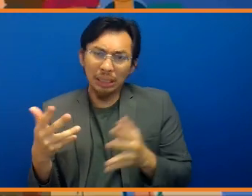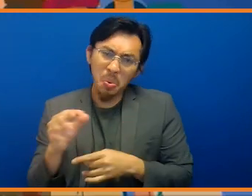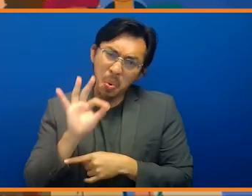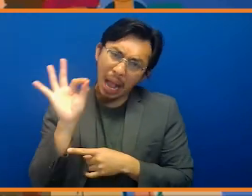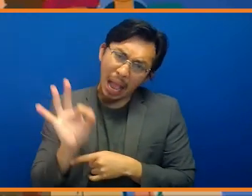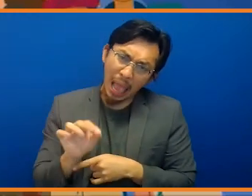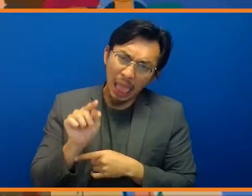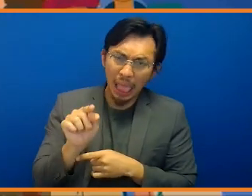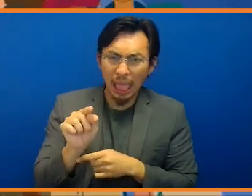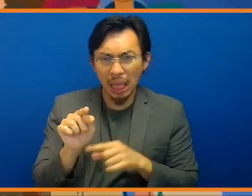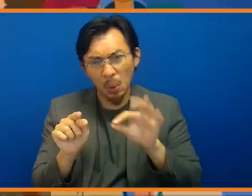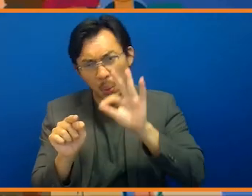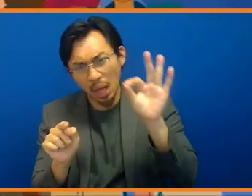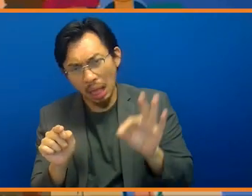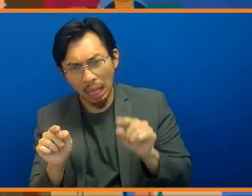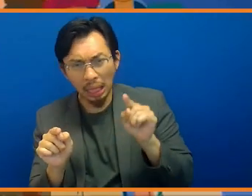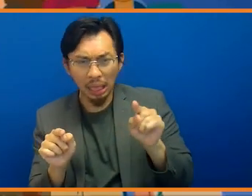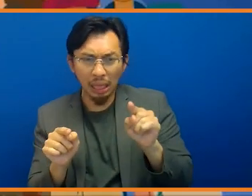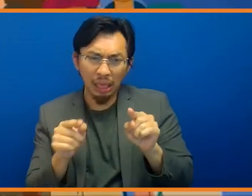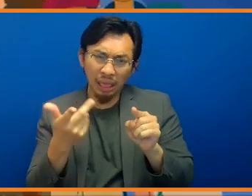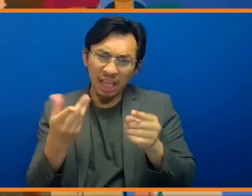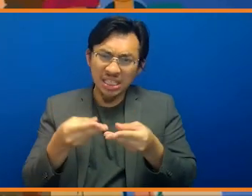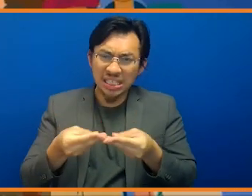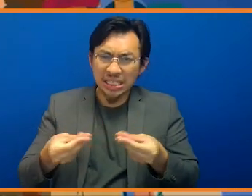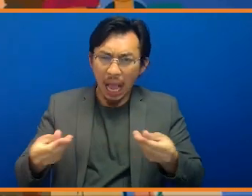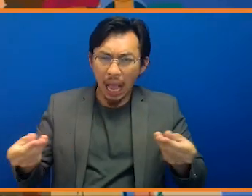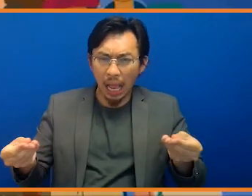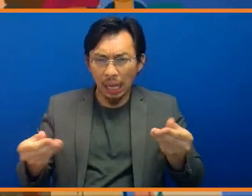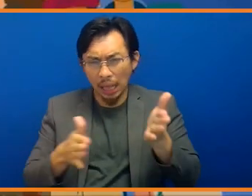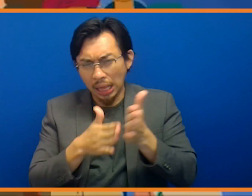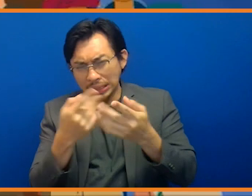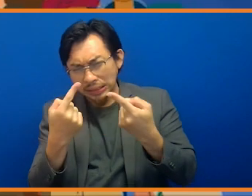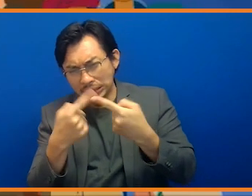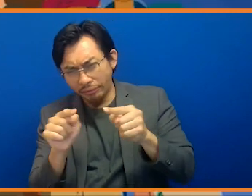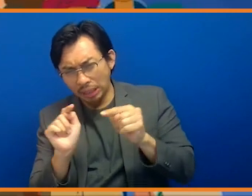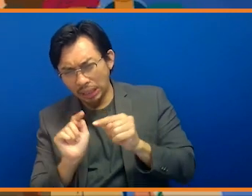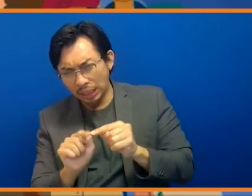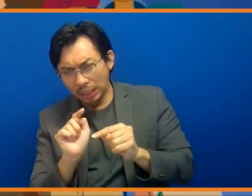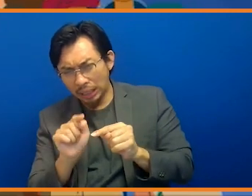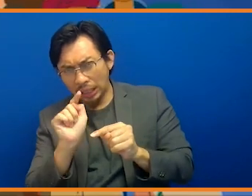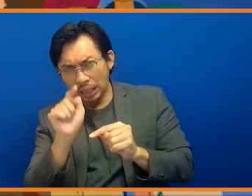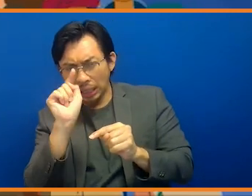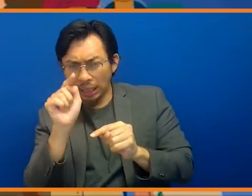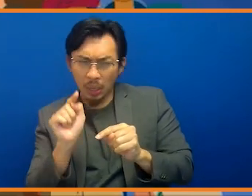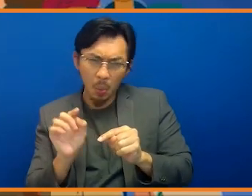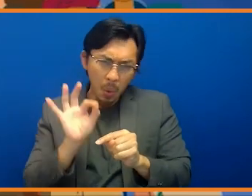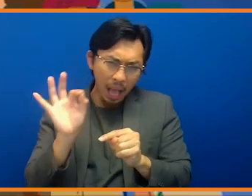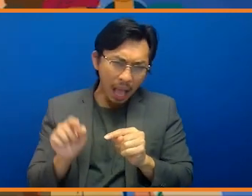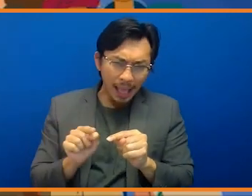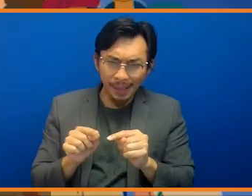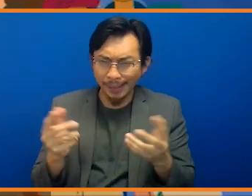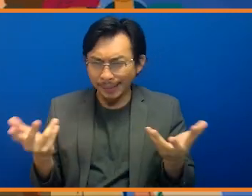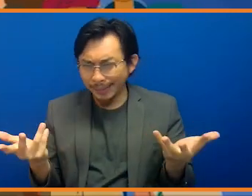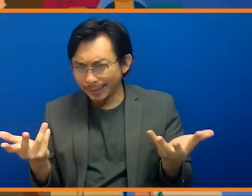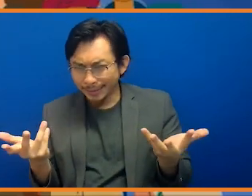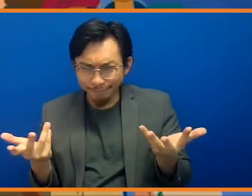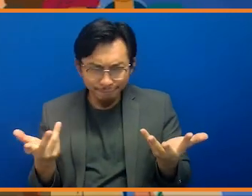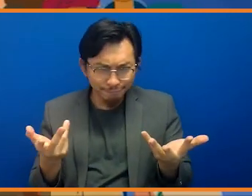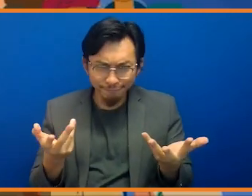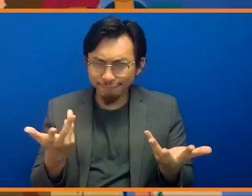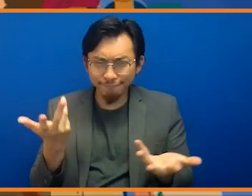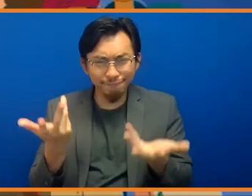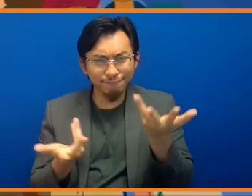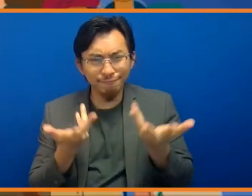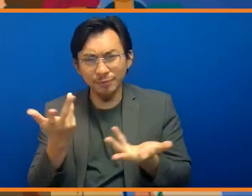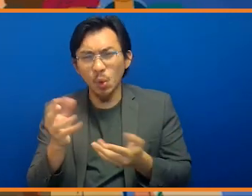this layer of sand is different than the other layer of sand, and why is that